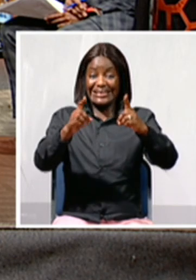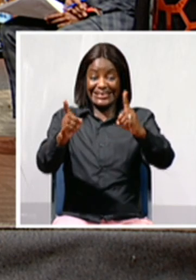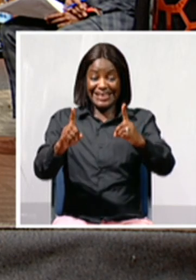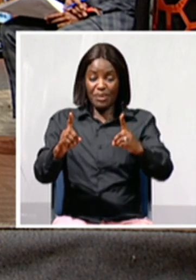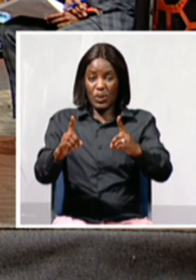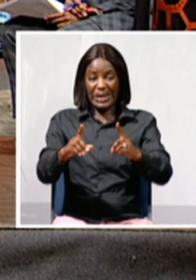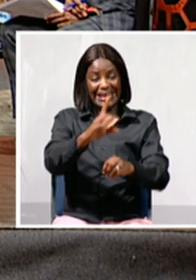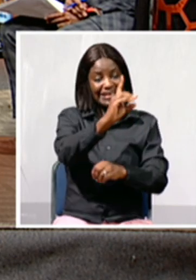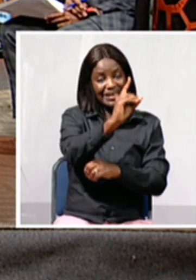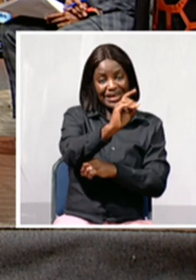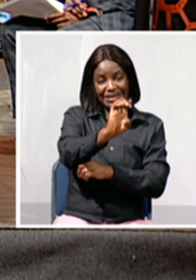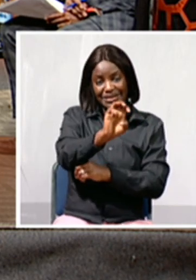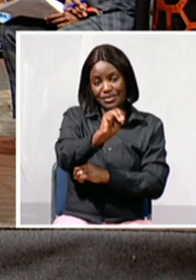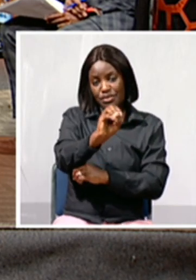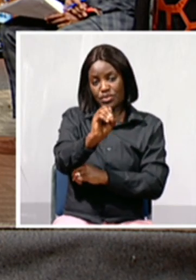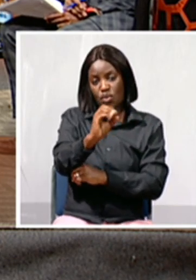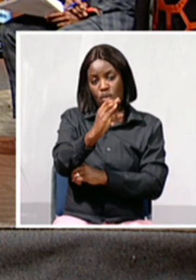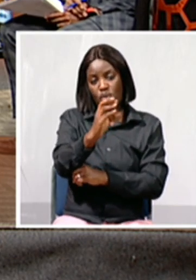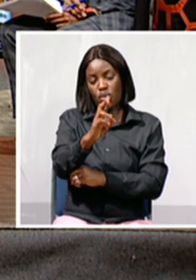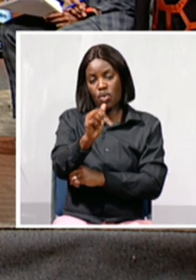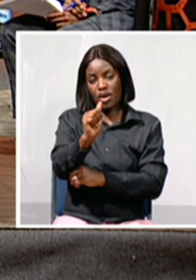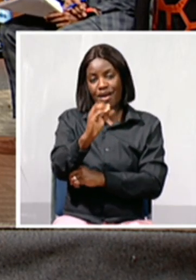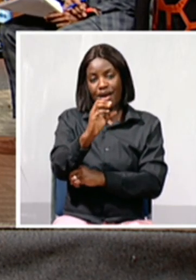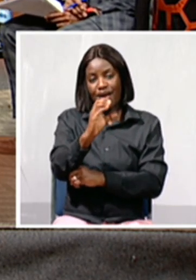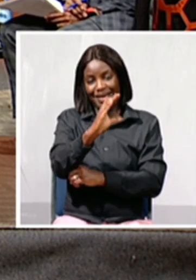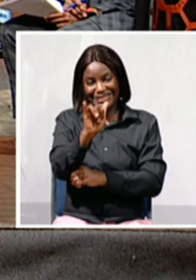we don't appreciate that choice enough, but